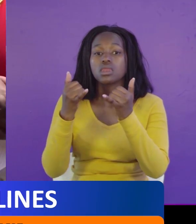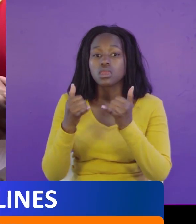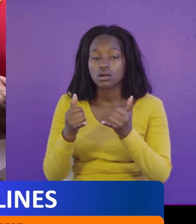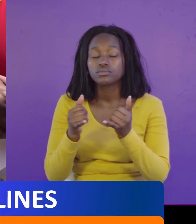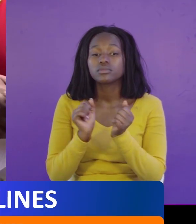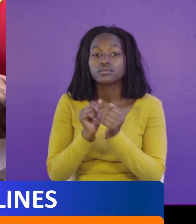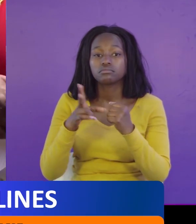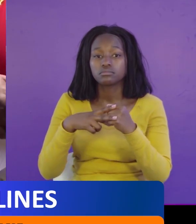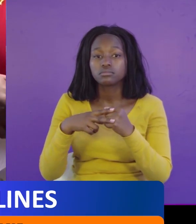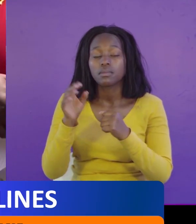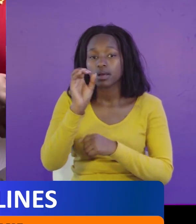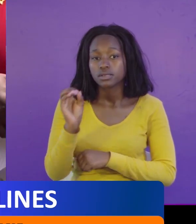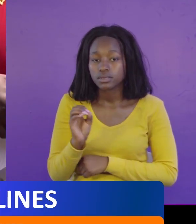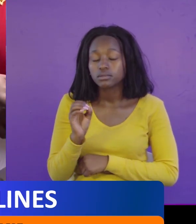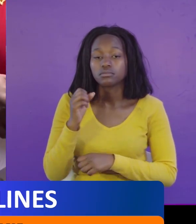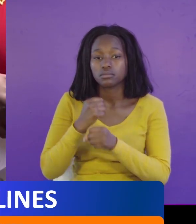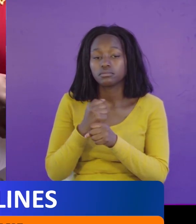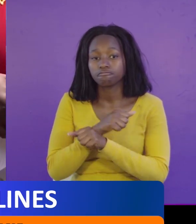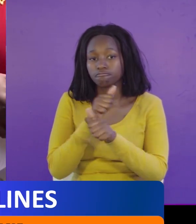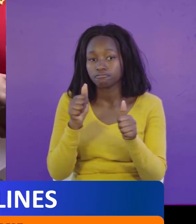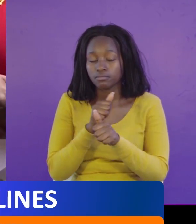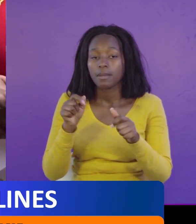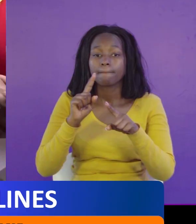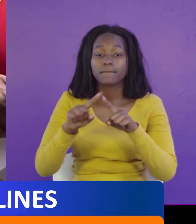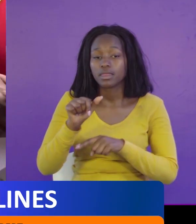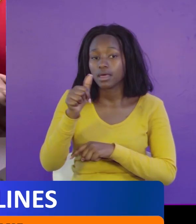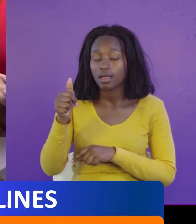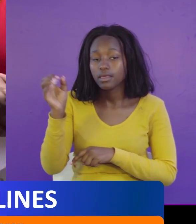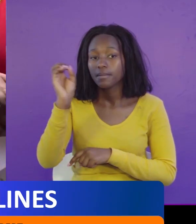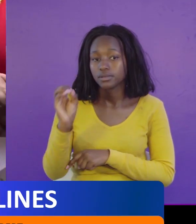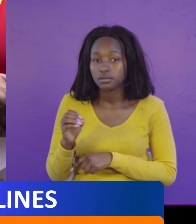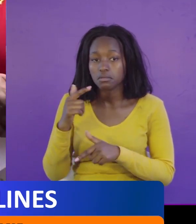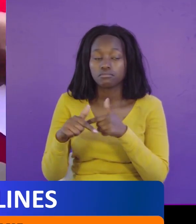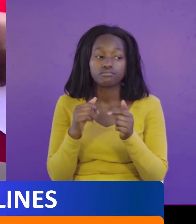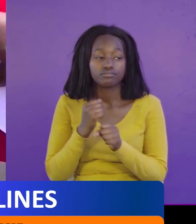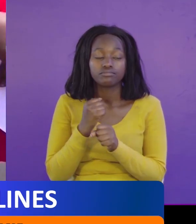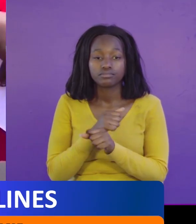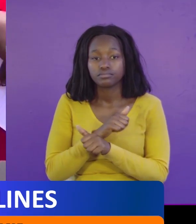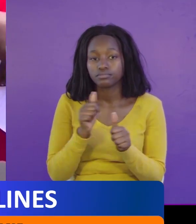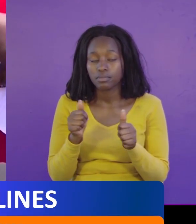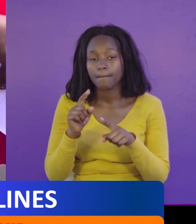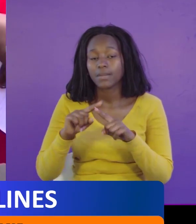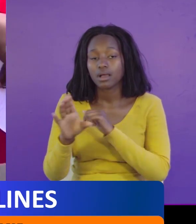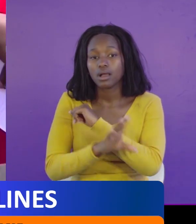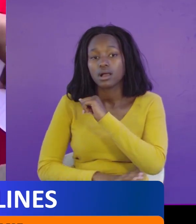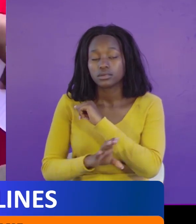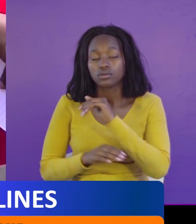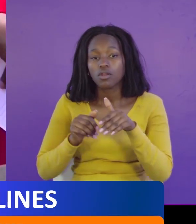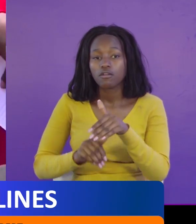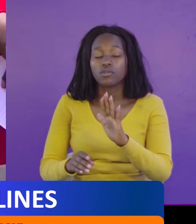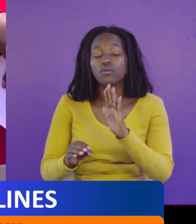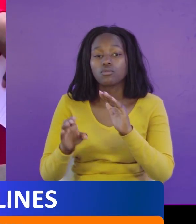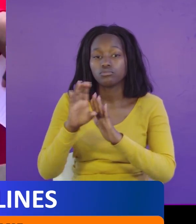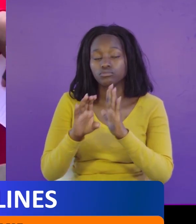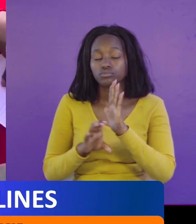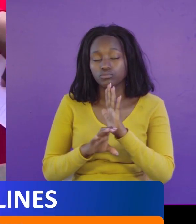dissatisfied. And the country is basically run within the constitutional governance framework. Devolution, one of the